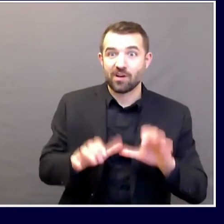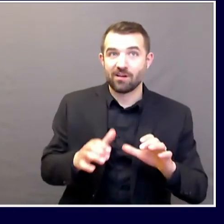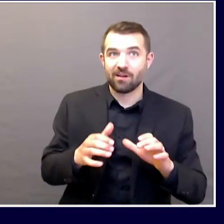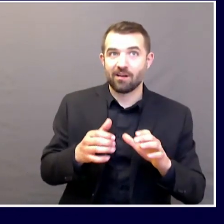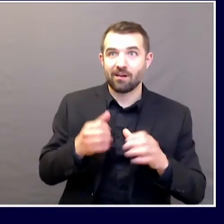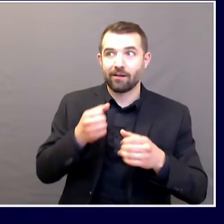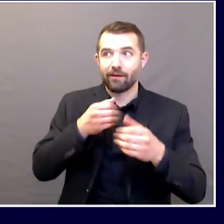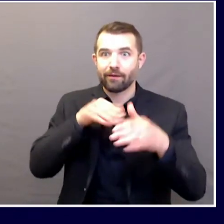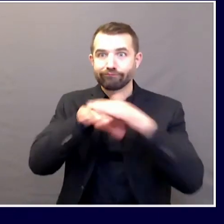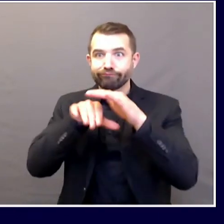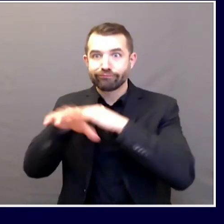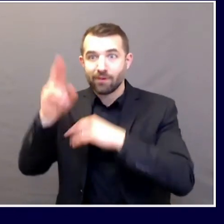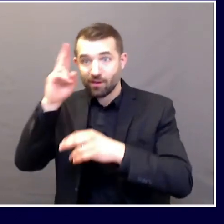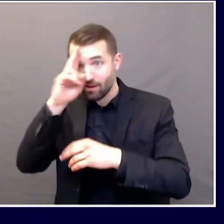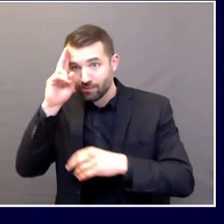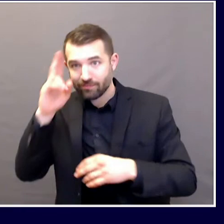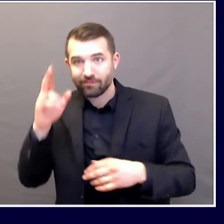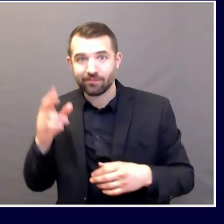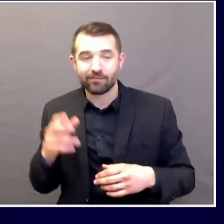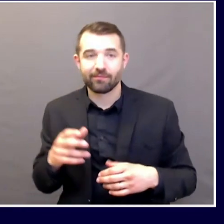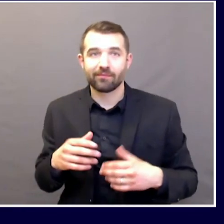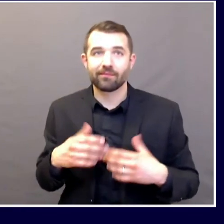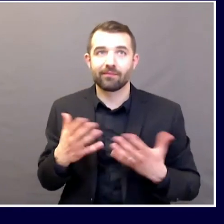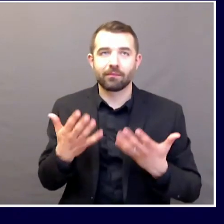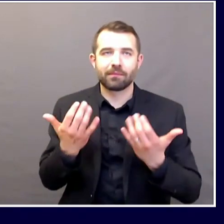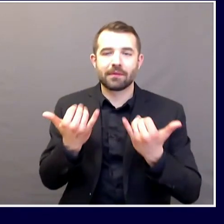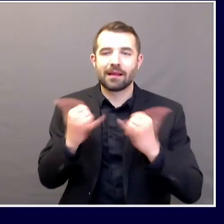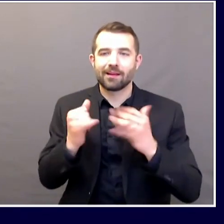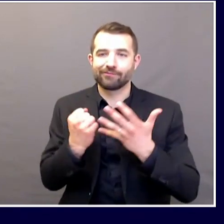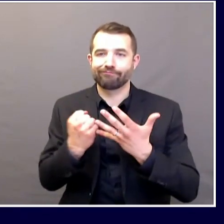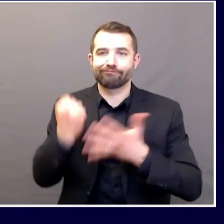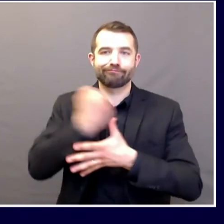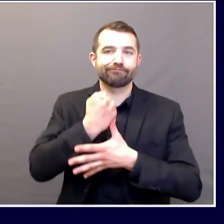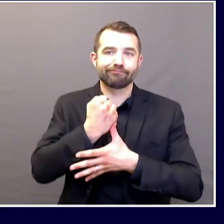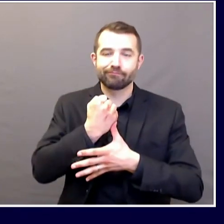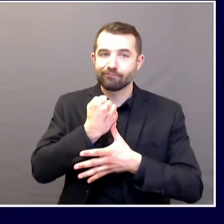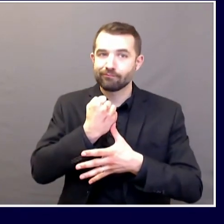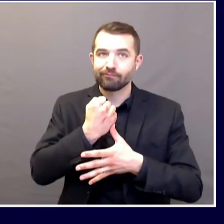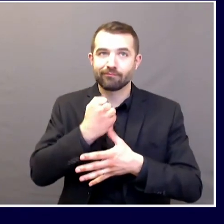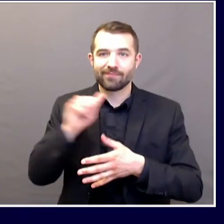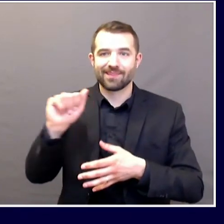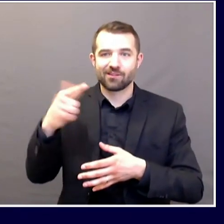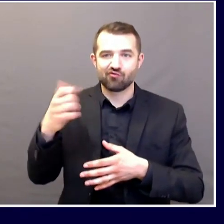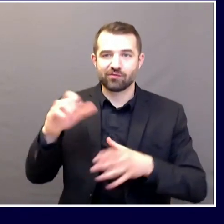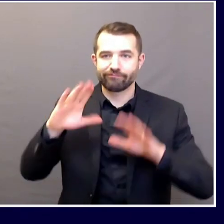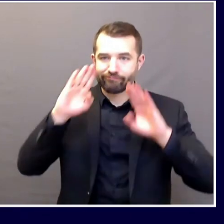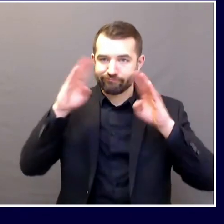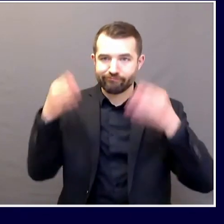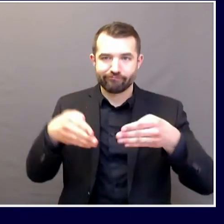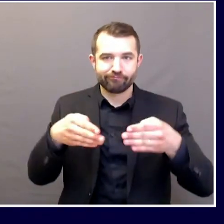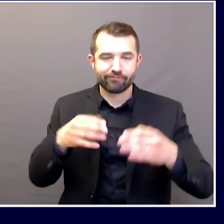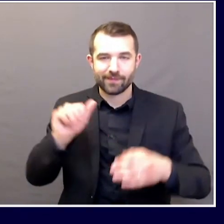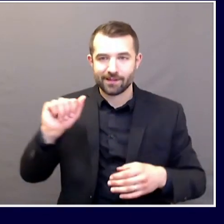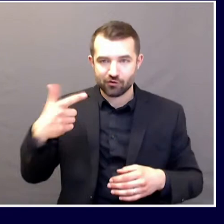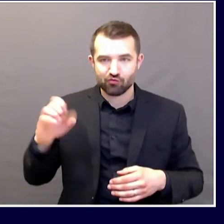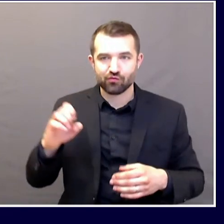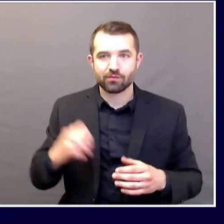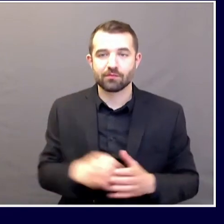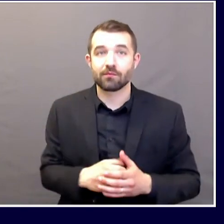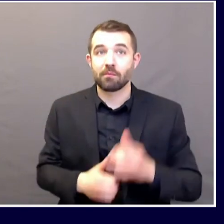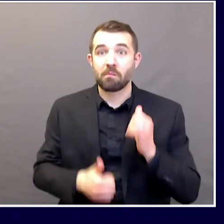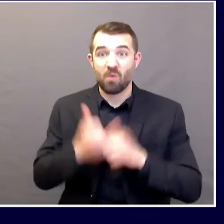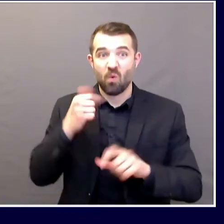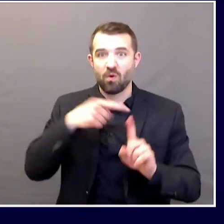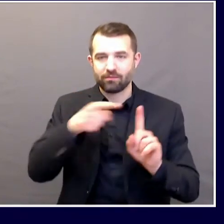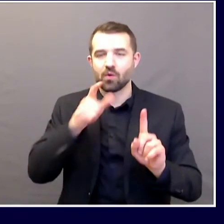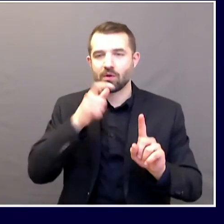that point, age still becomes a useful factor in how we move through our vaccination process. And so